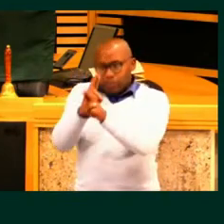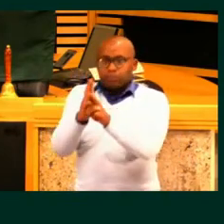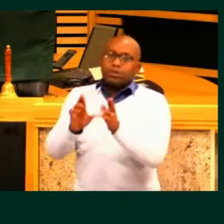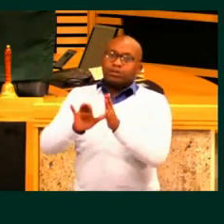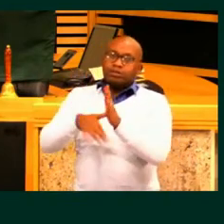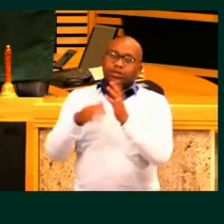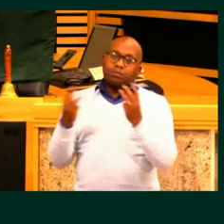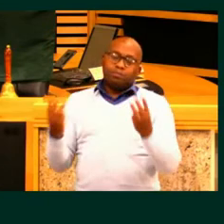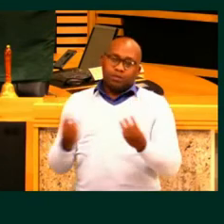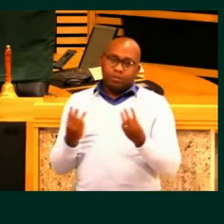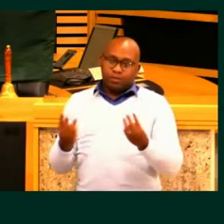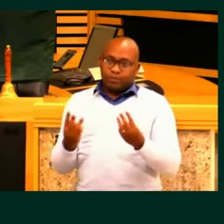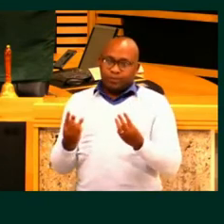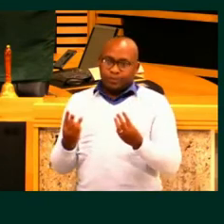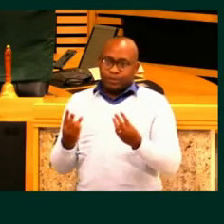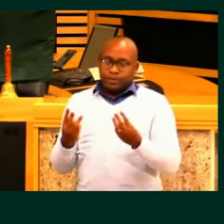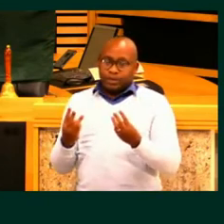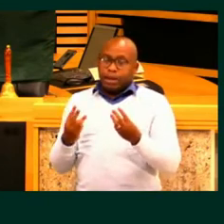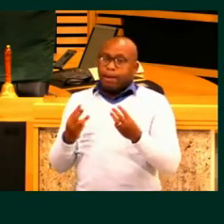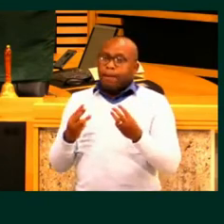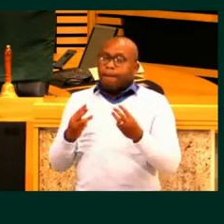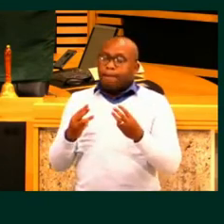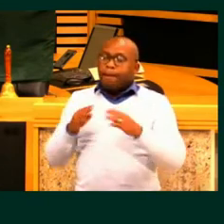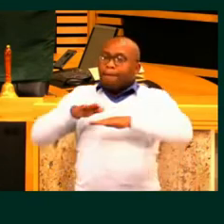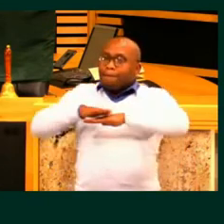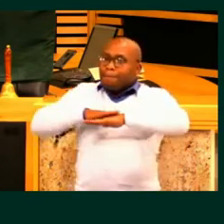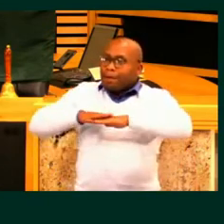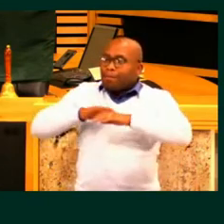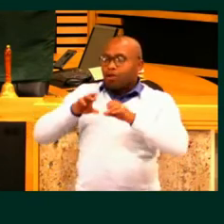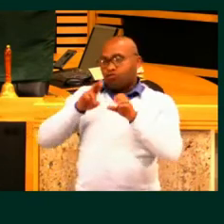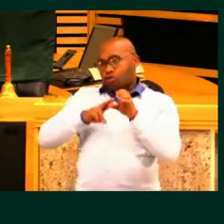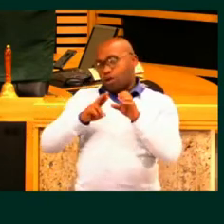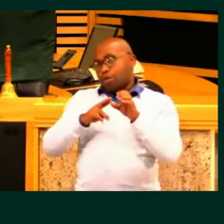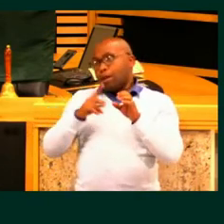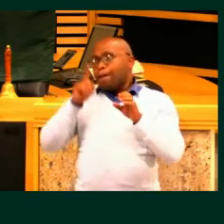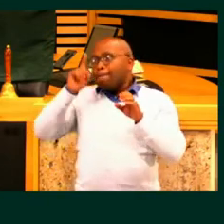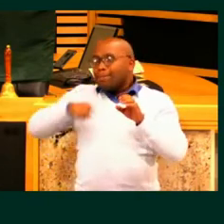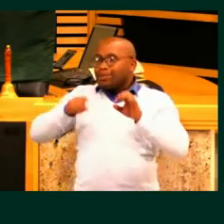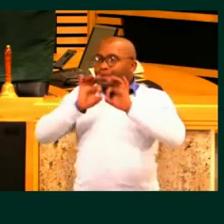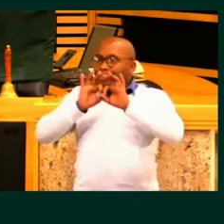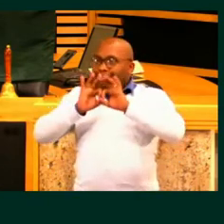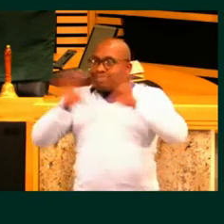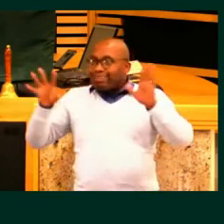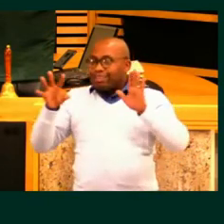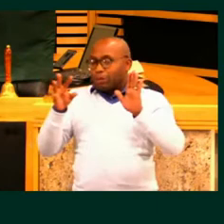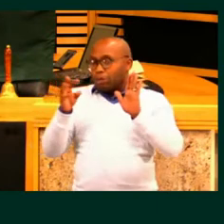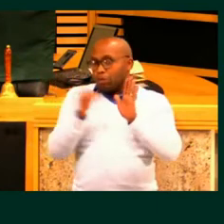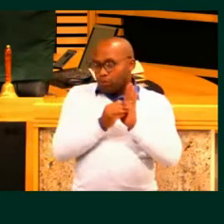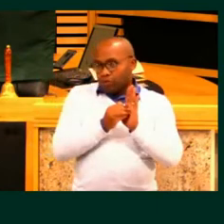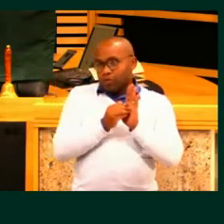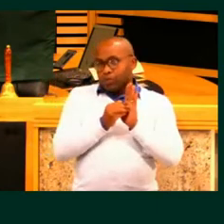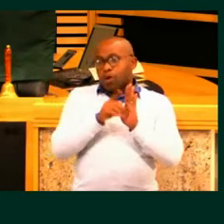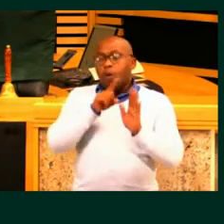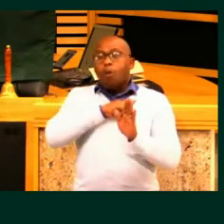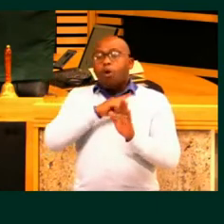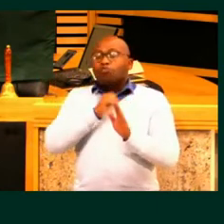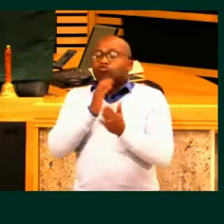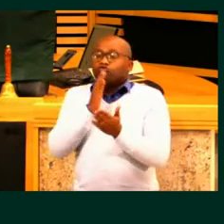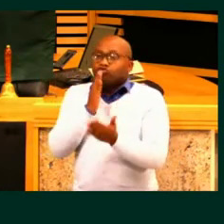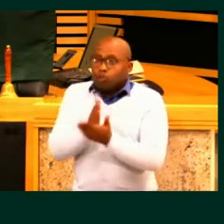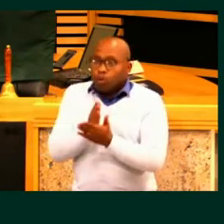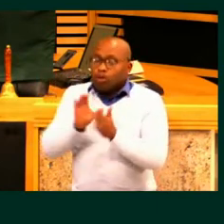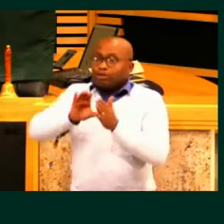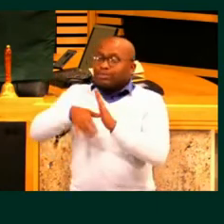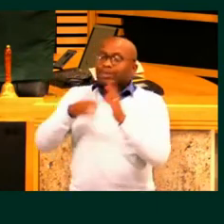as well as minimum requirements for employment must also clearly be defined in the advertisement so as to ensure that person with